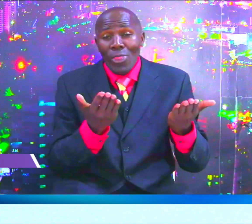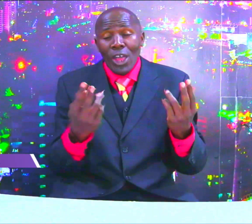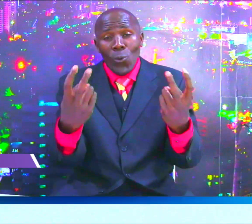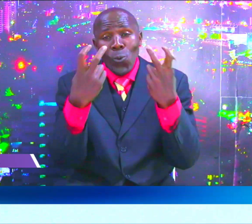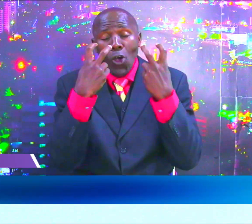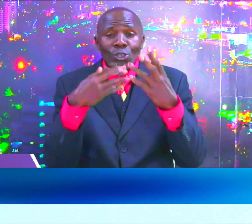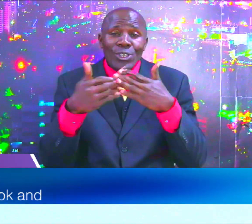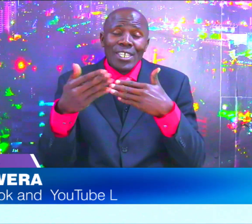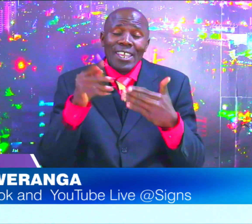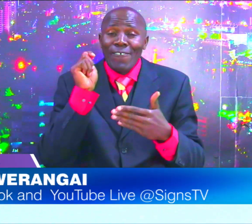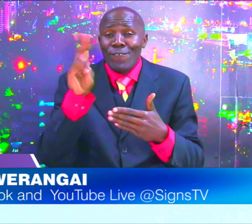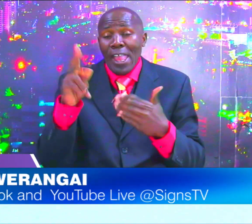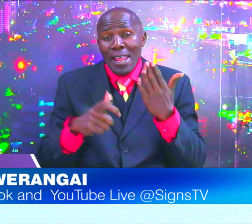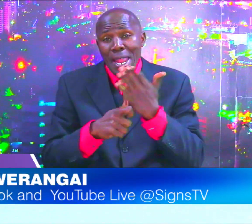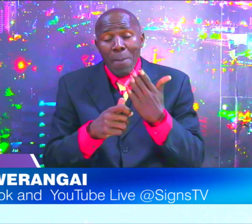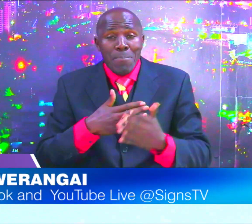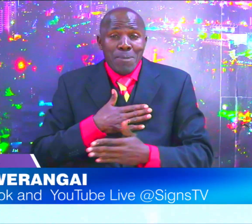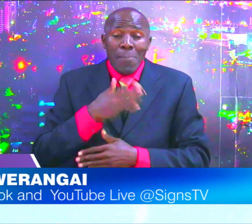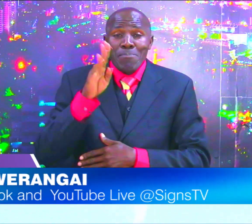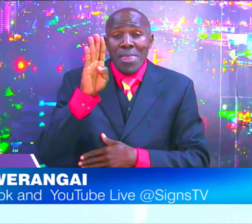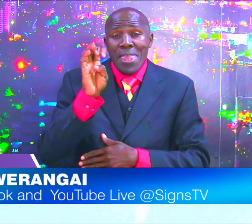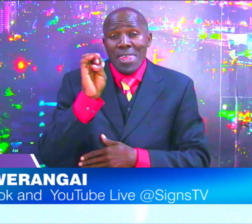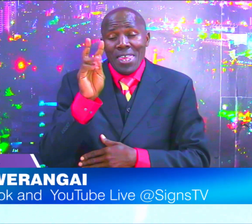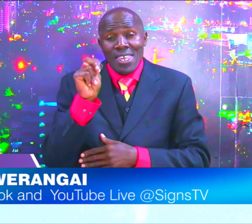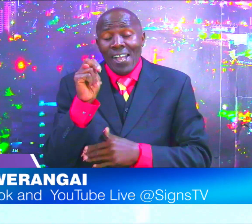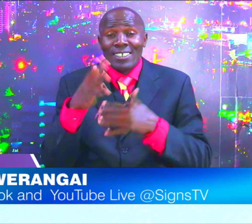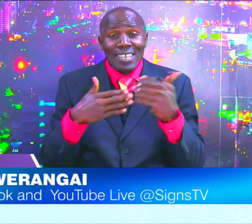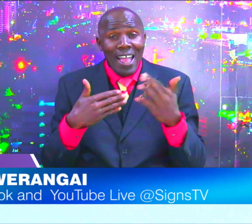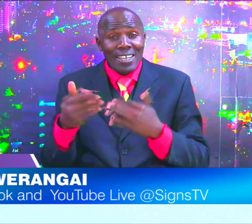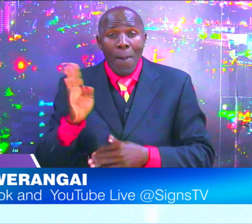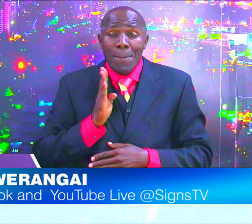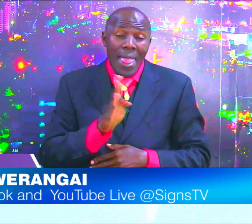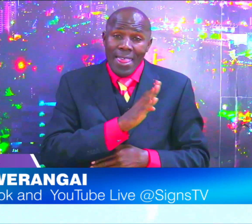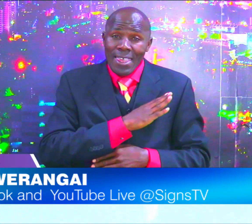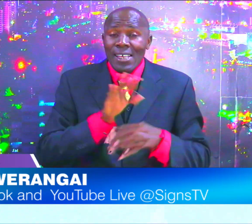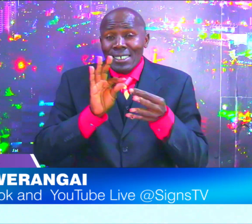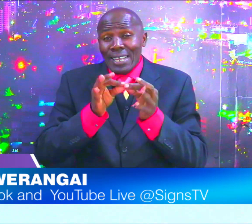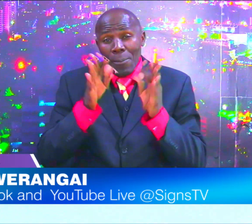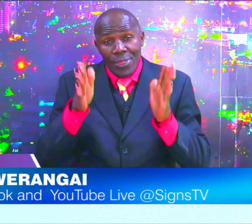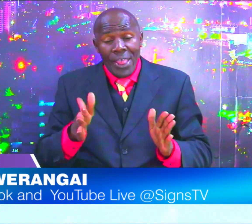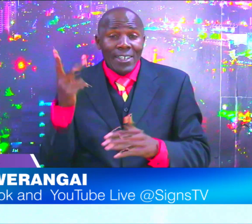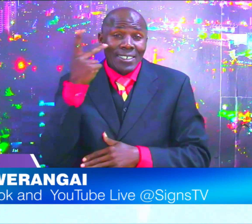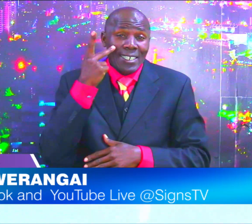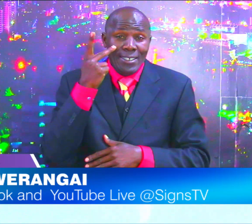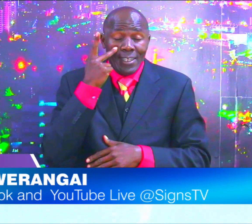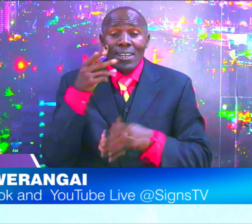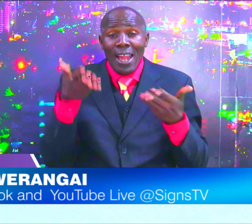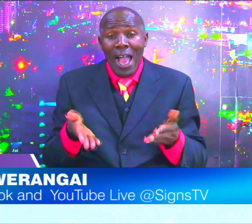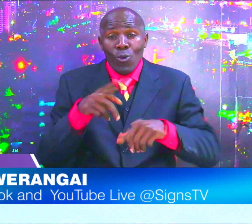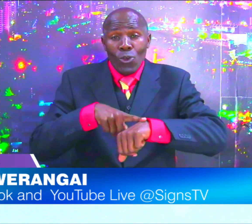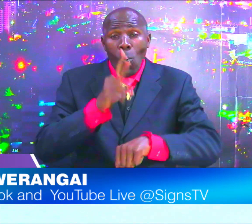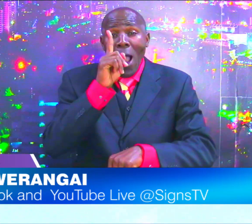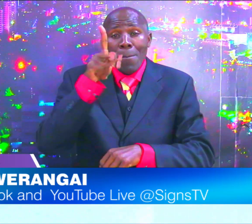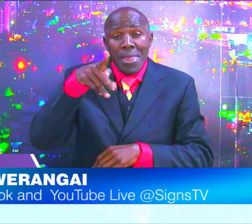And hello, welcome to Science TV News with me, your host Ben Werangai, and this is my sign name. My sign